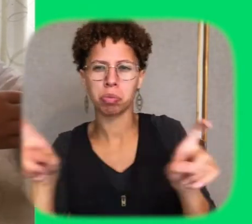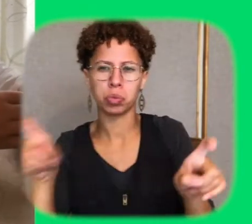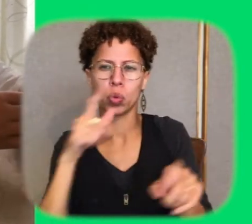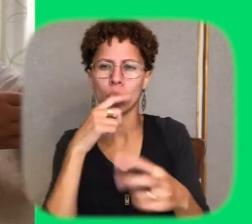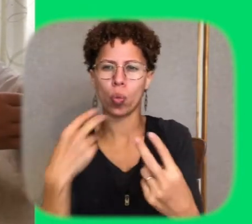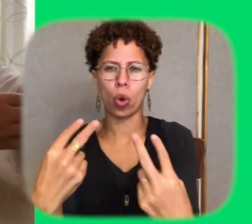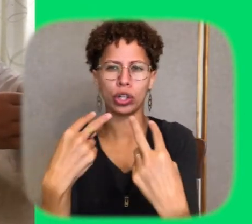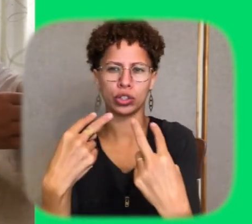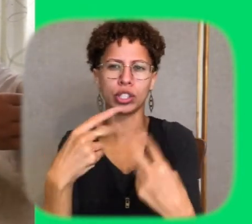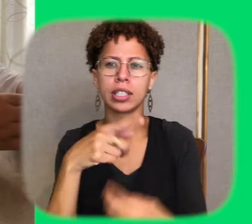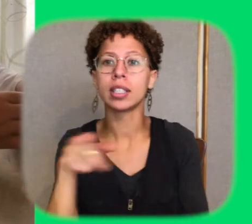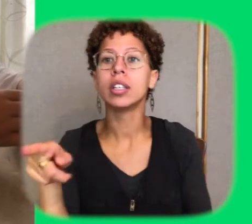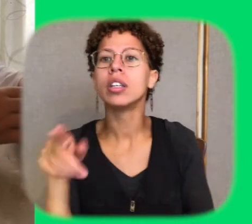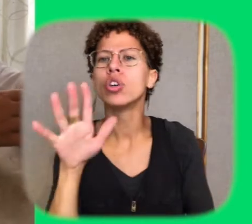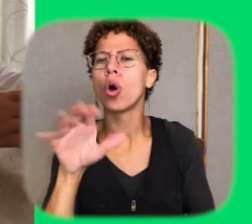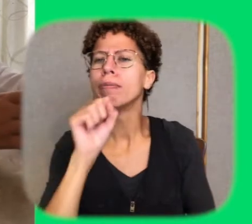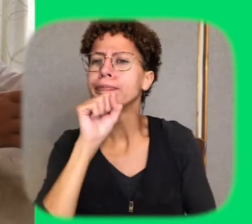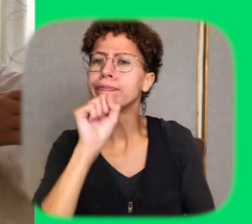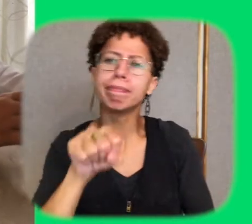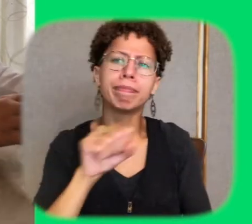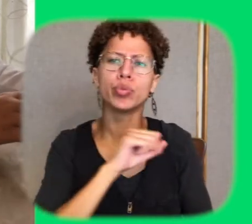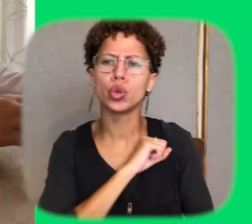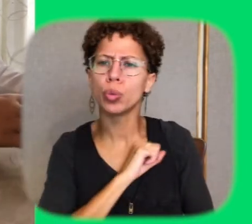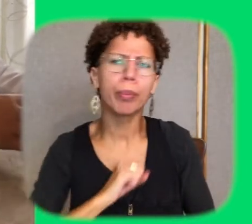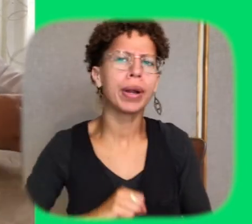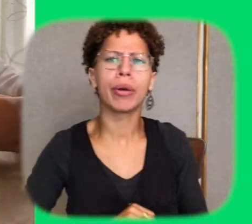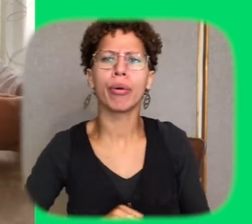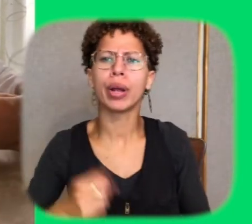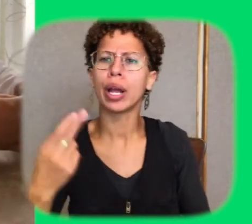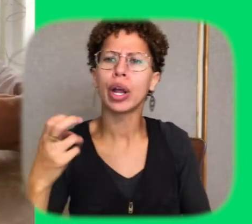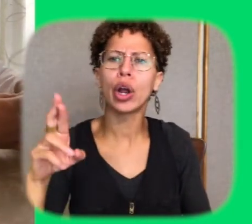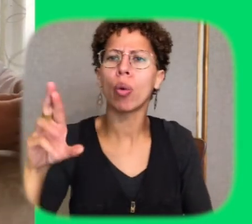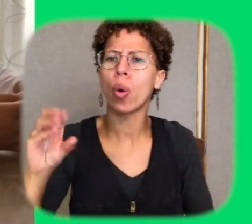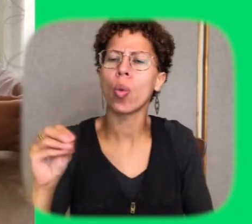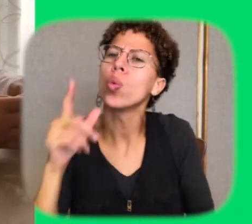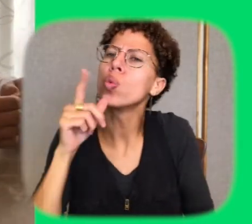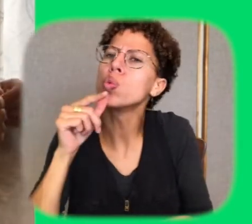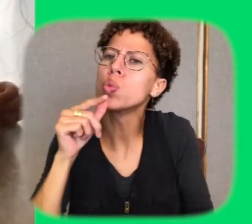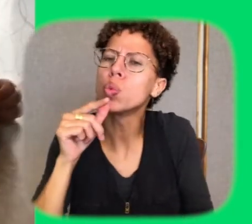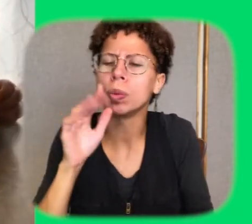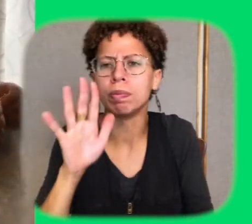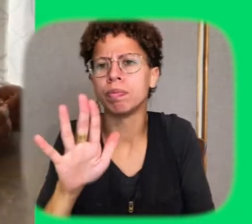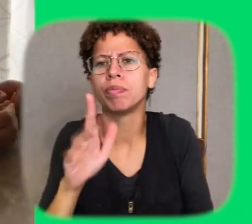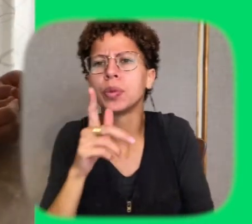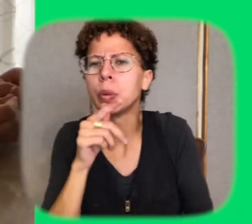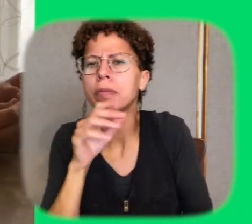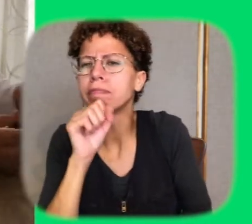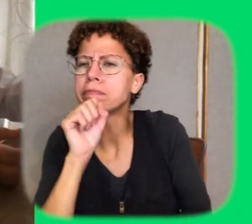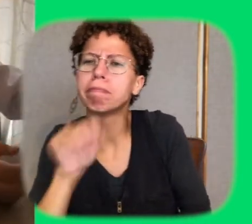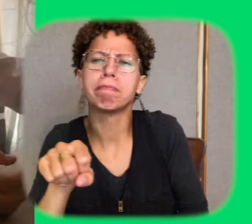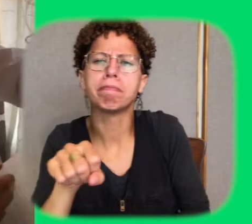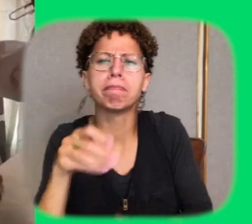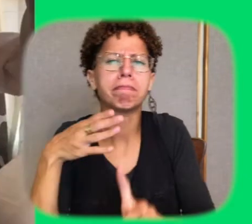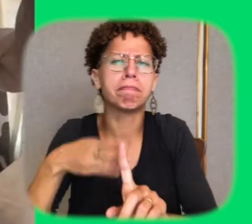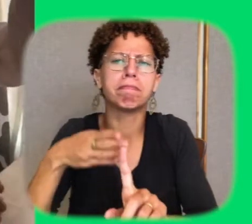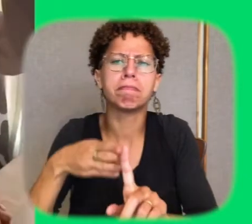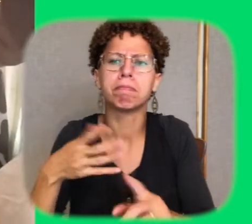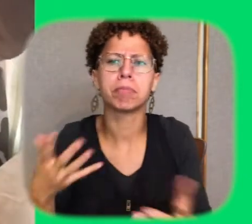superhero? Or who, I should say. Who is your favorite superhero? Mom. Yeah. Oh, your mom